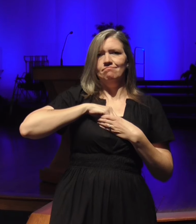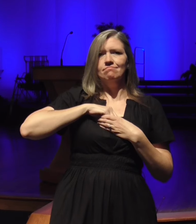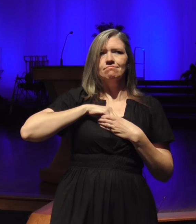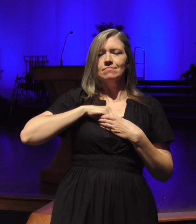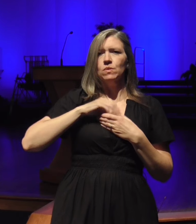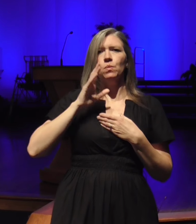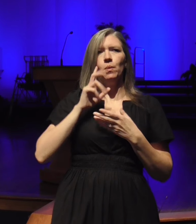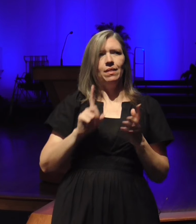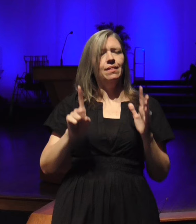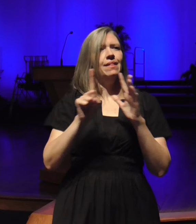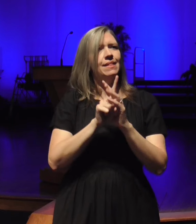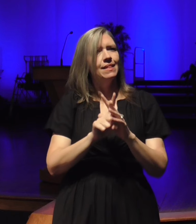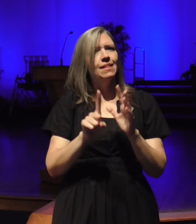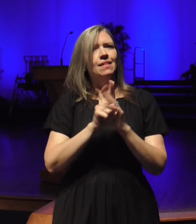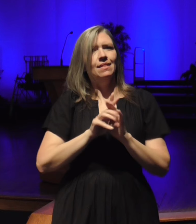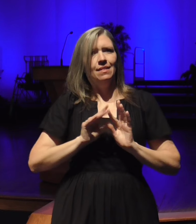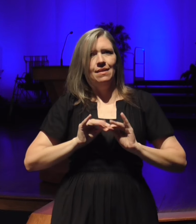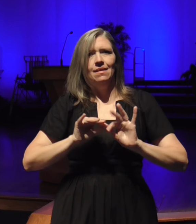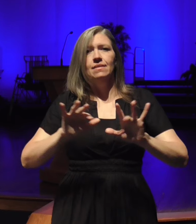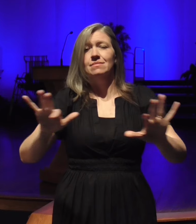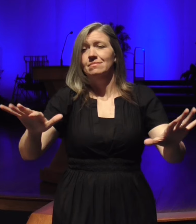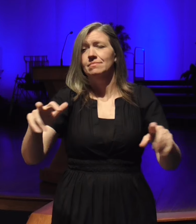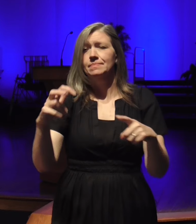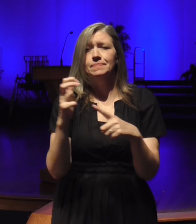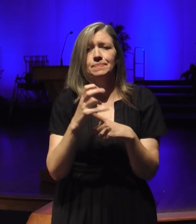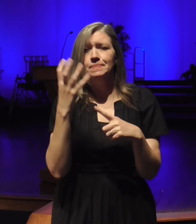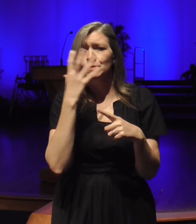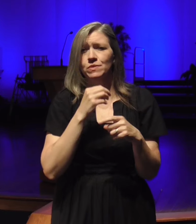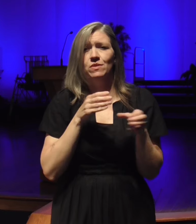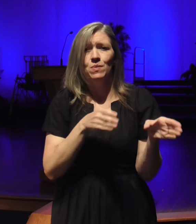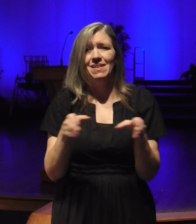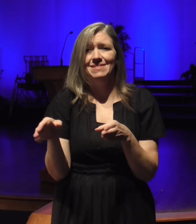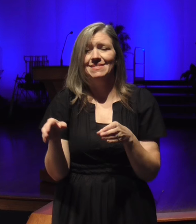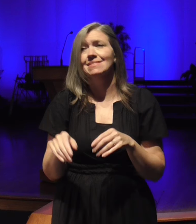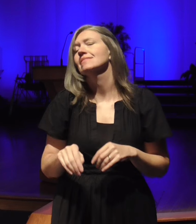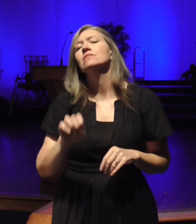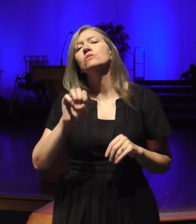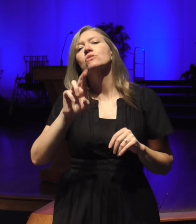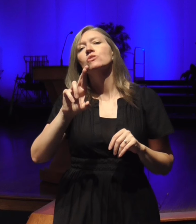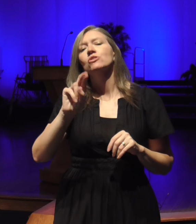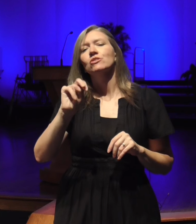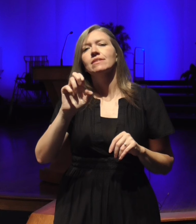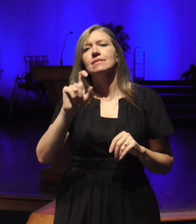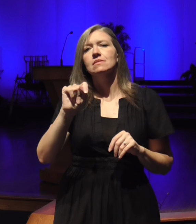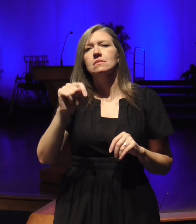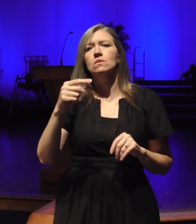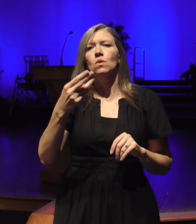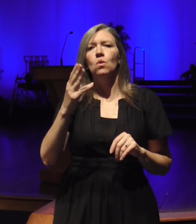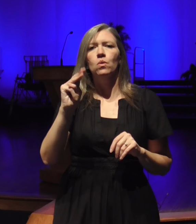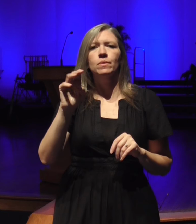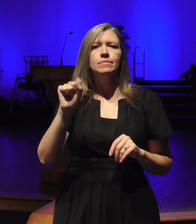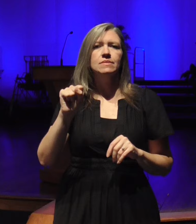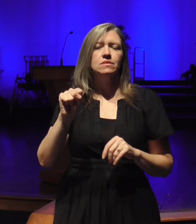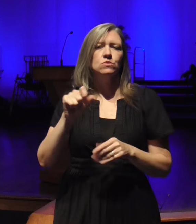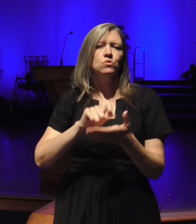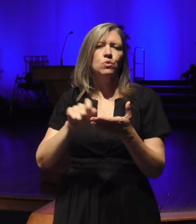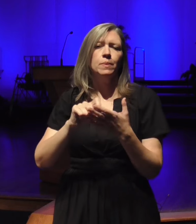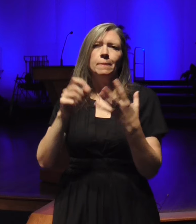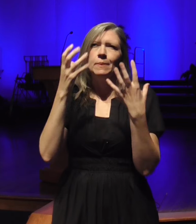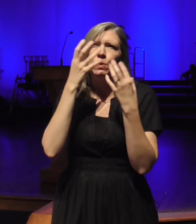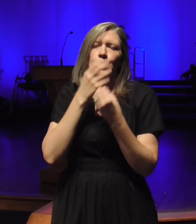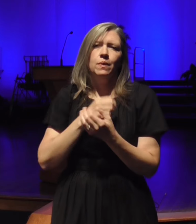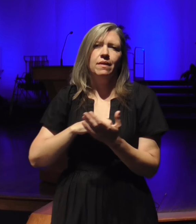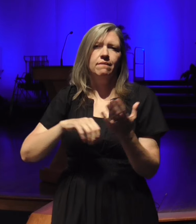enoughness. This kingdom of good, I allow it to govern all that is around me, and it demonstrates in incredible